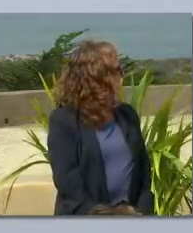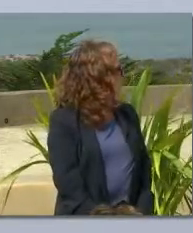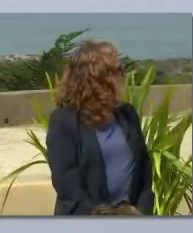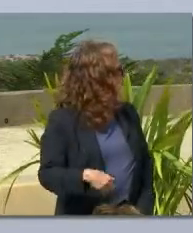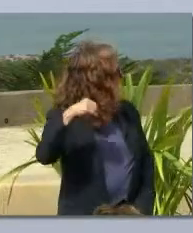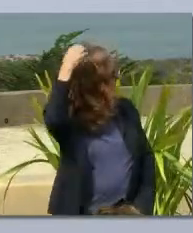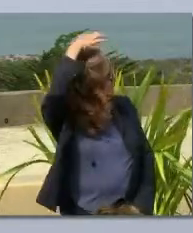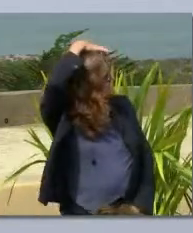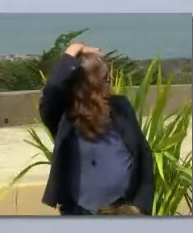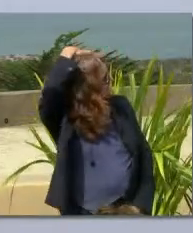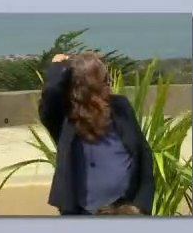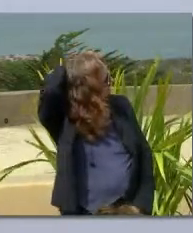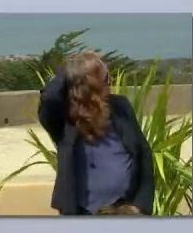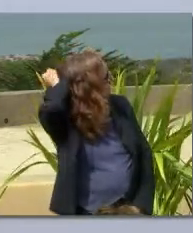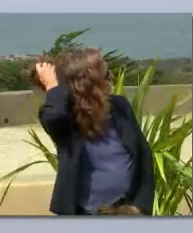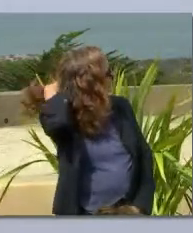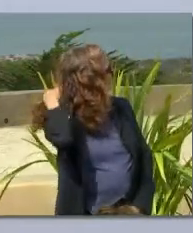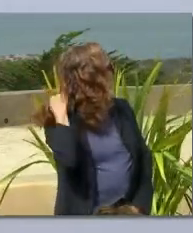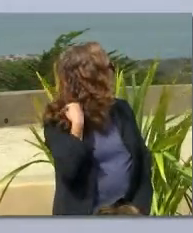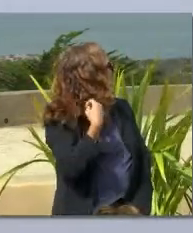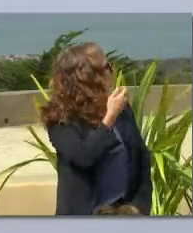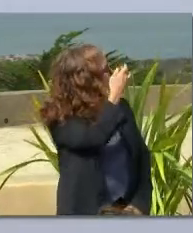Just go backwards.